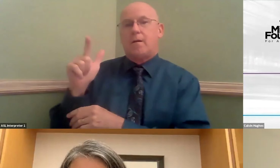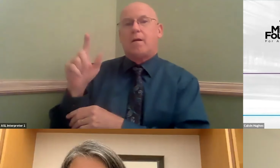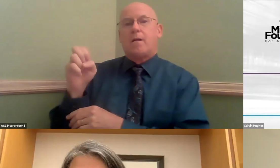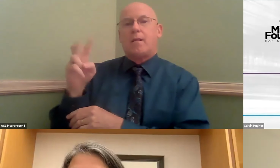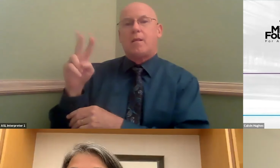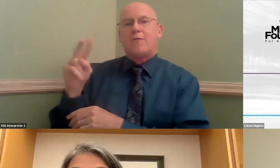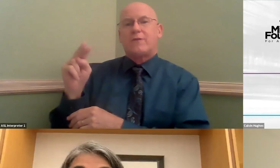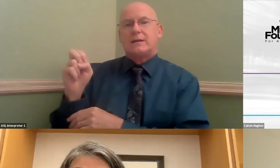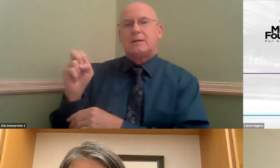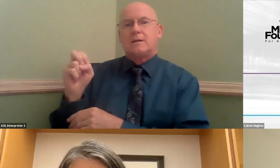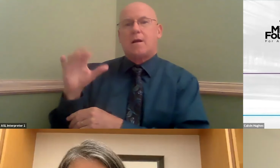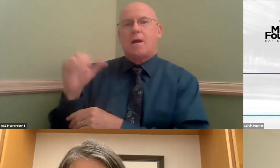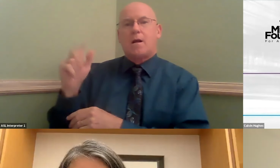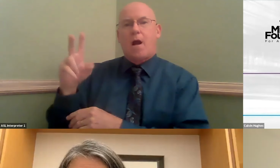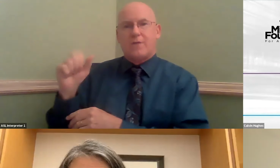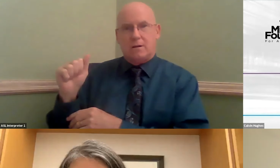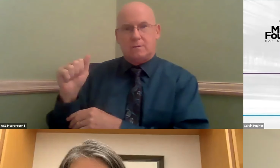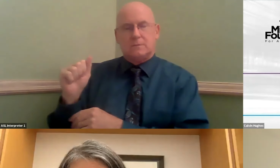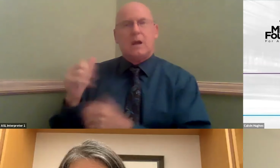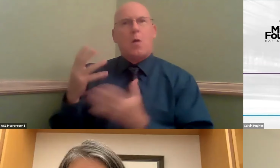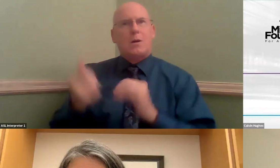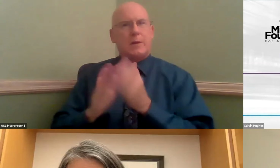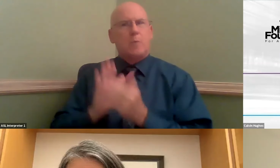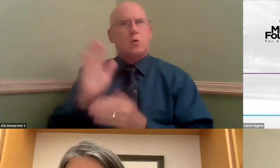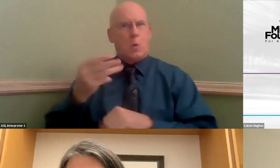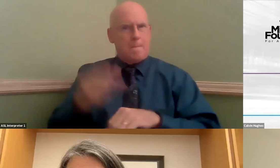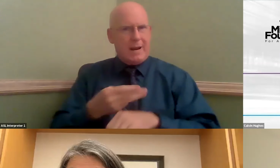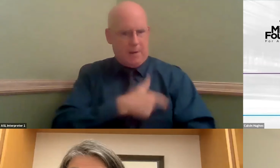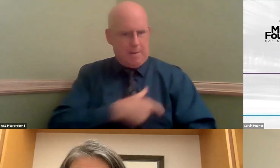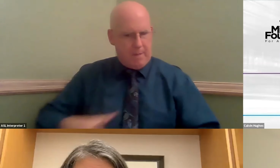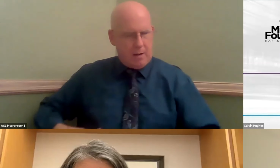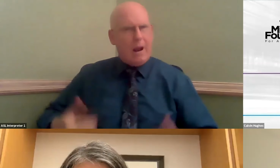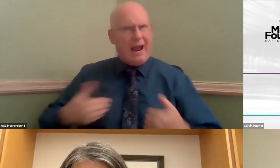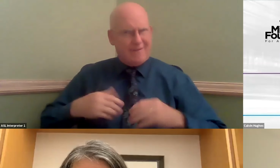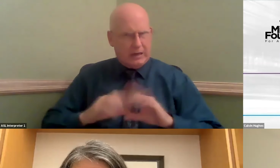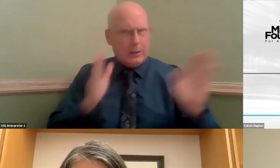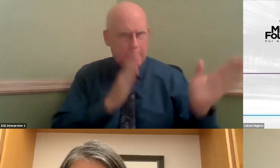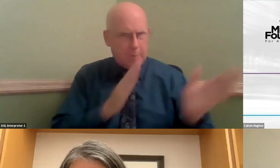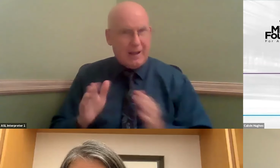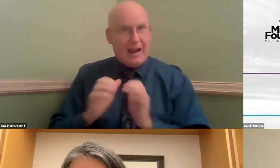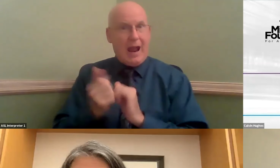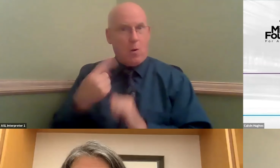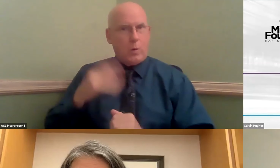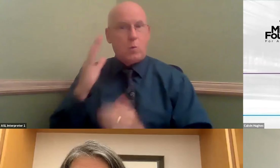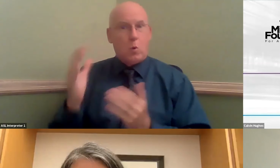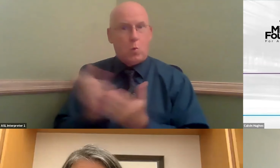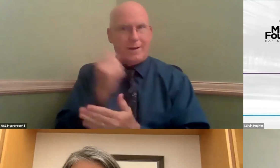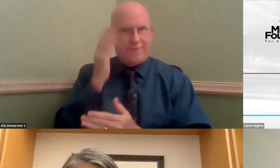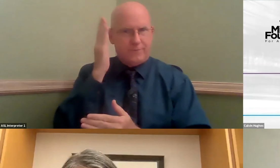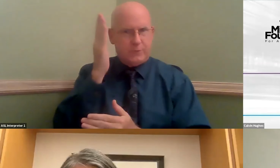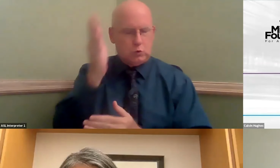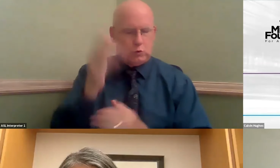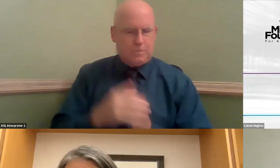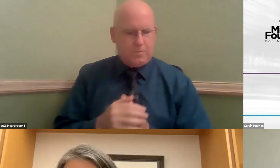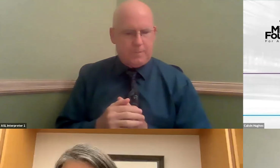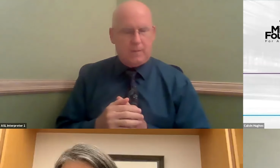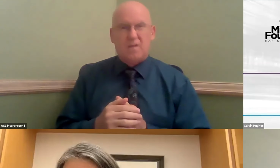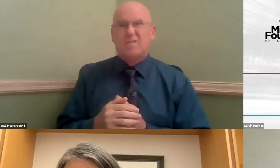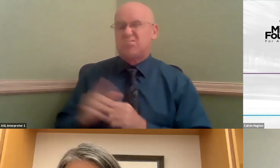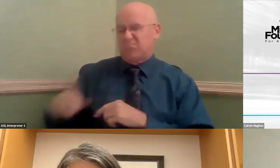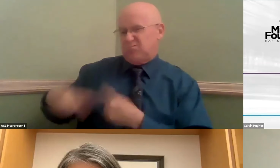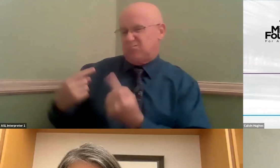county mayor with a clear vision and very detailed plans about how we will win the future. And through my 40 years